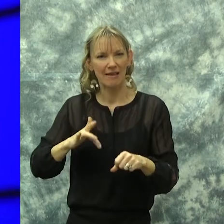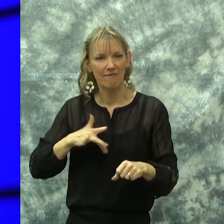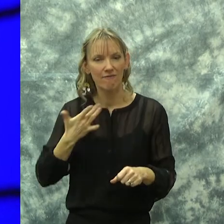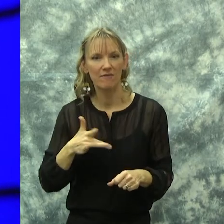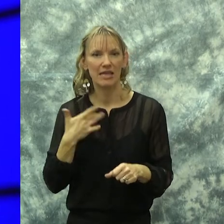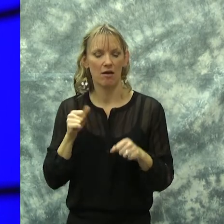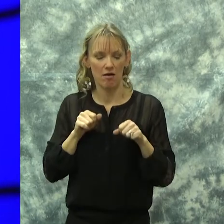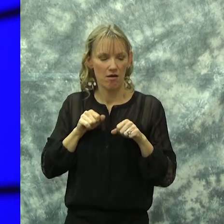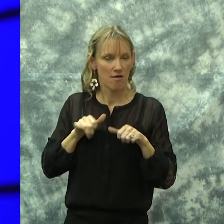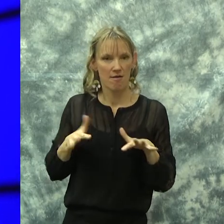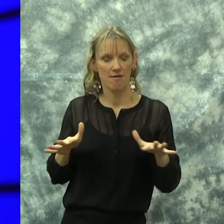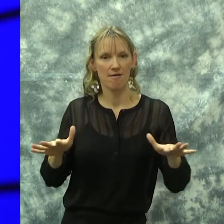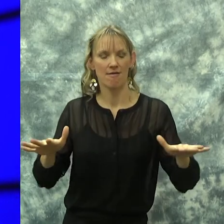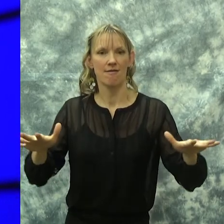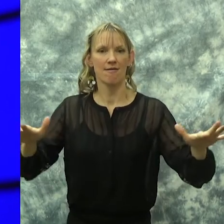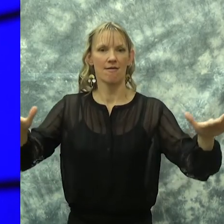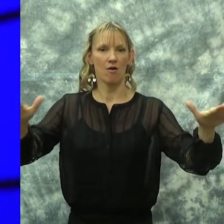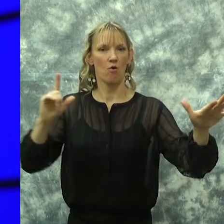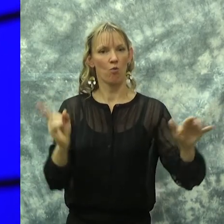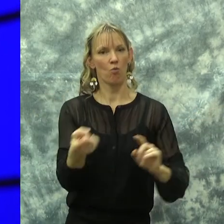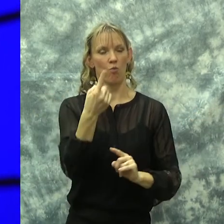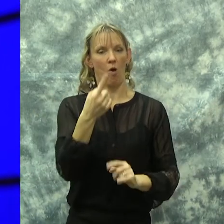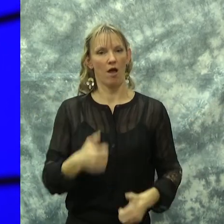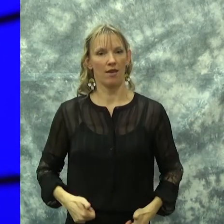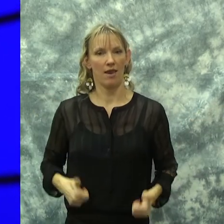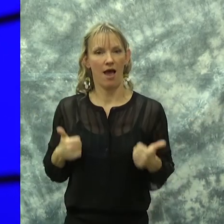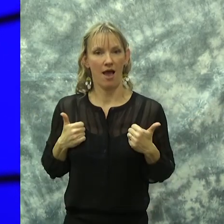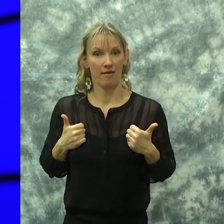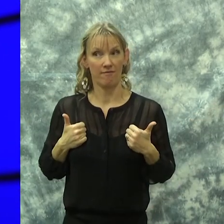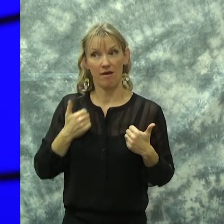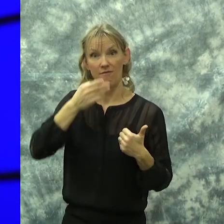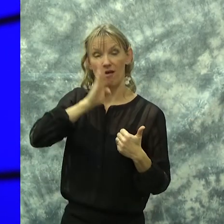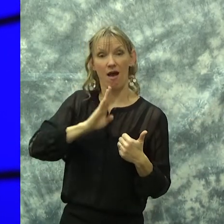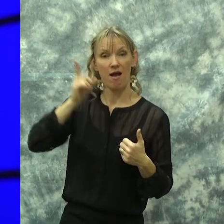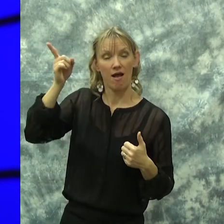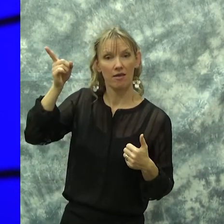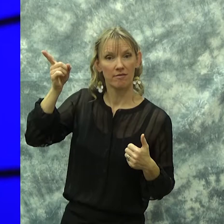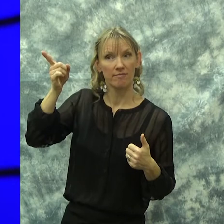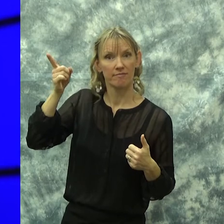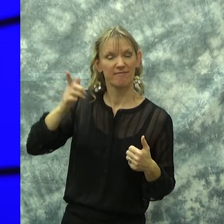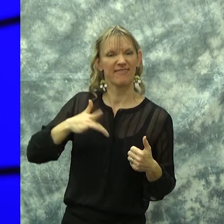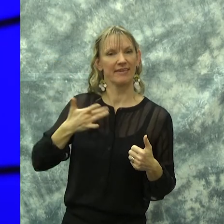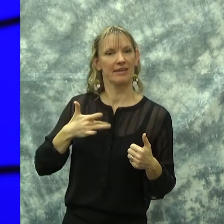animating, vibrant, one life of God.